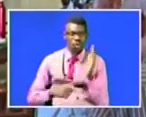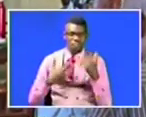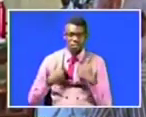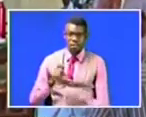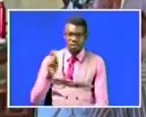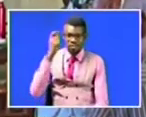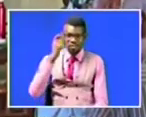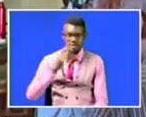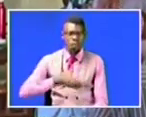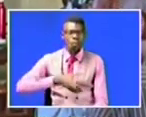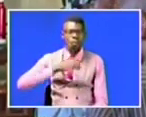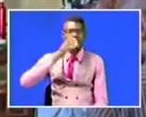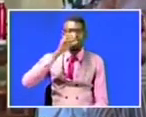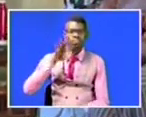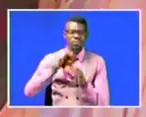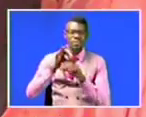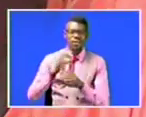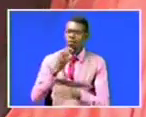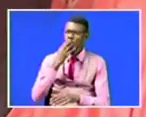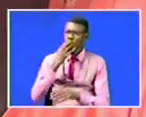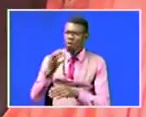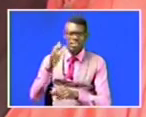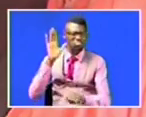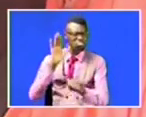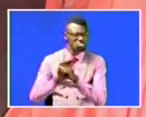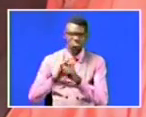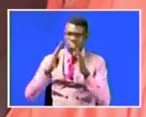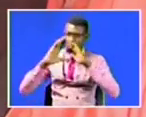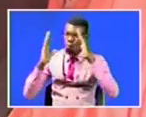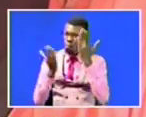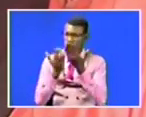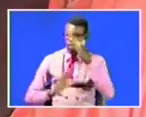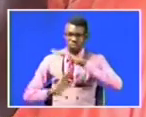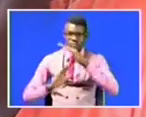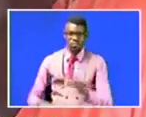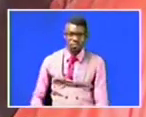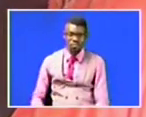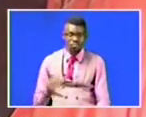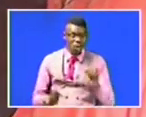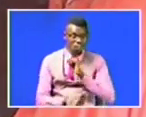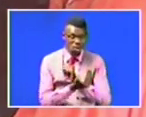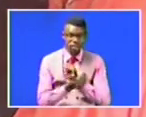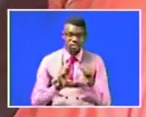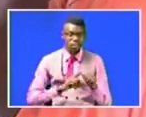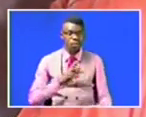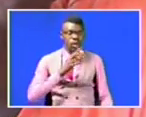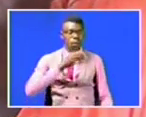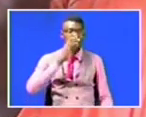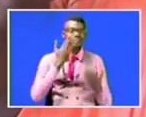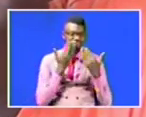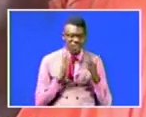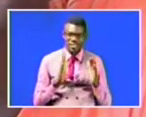drink the hottest tea in the world. Nikiamka asubuhi, I think baada ya maji kitumia kunywa ni chai. Na